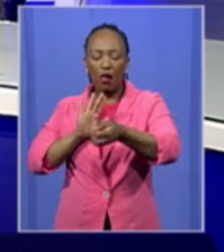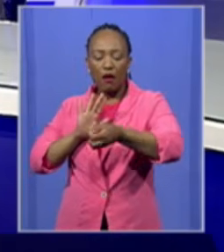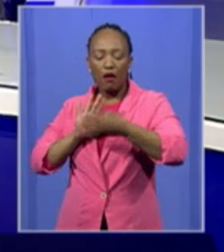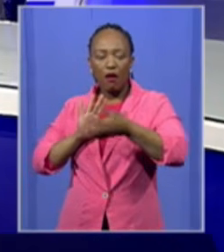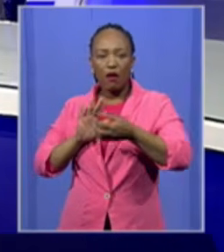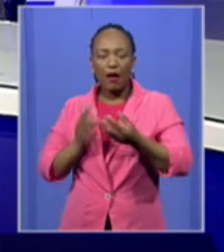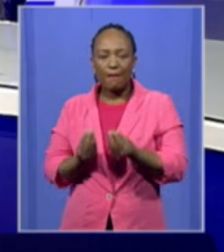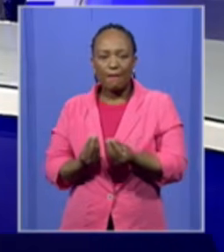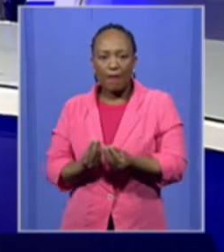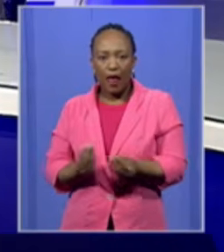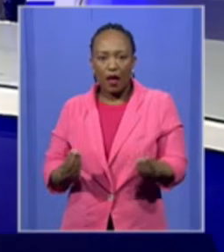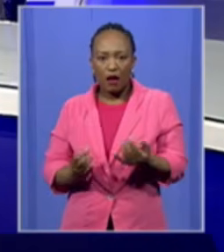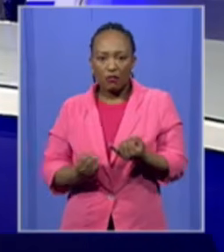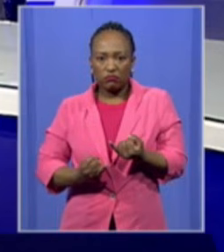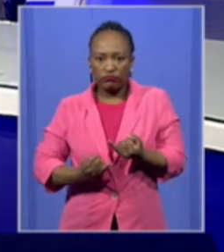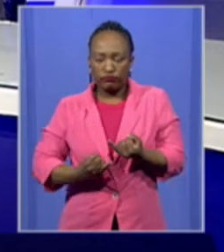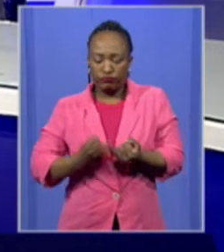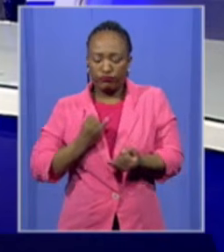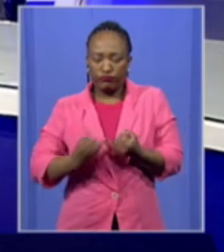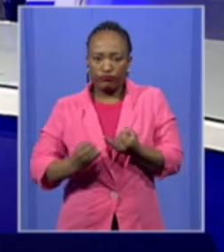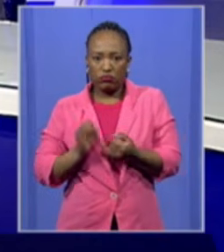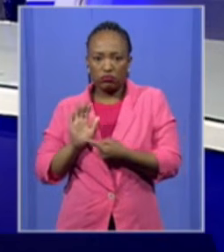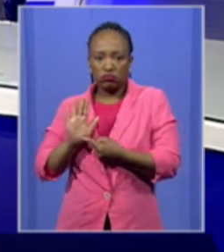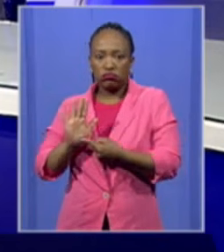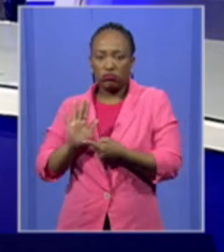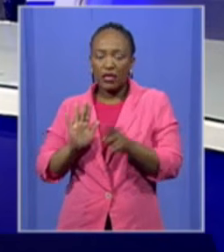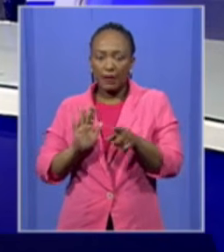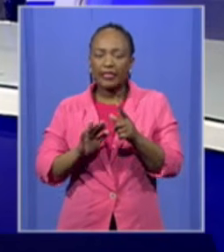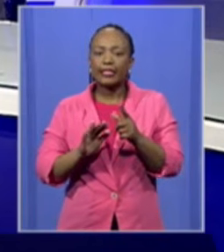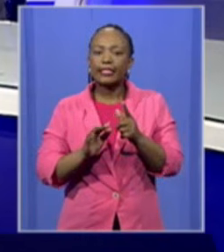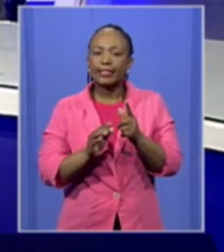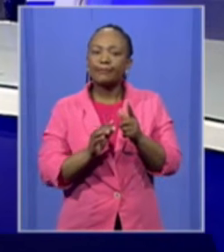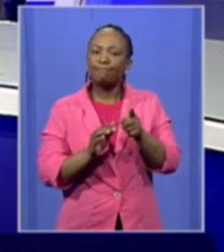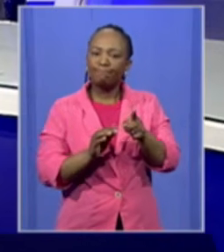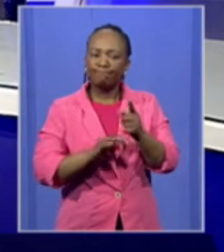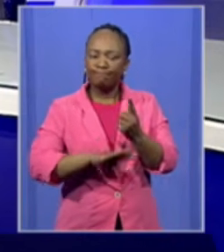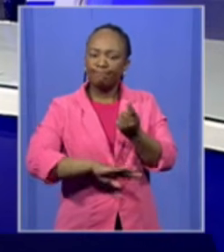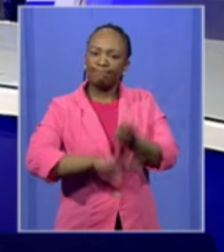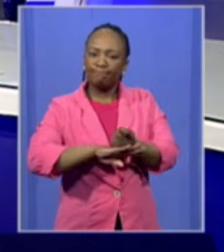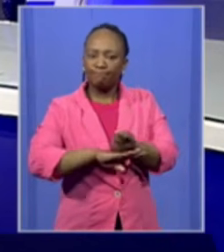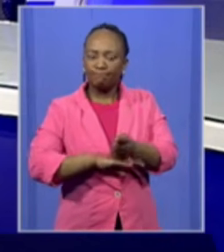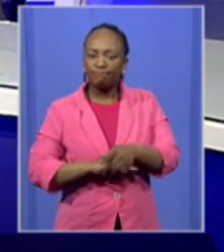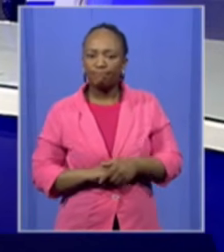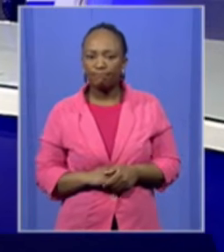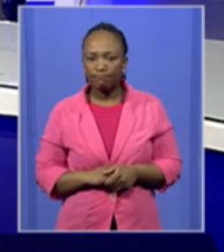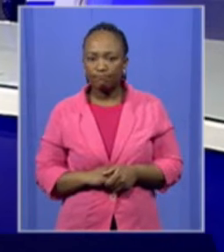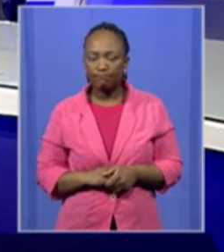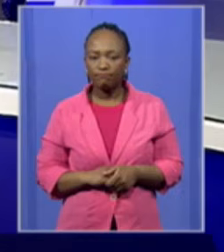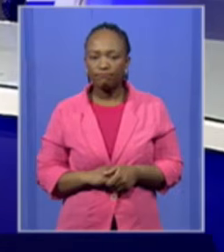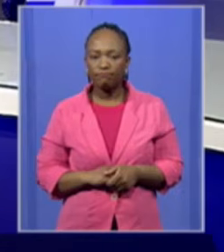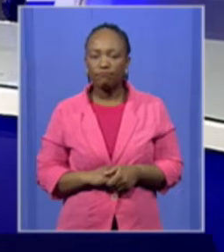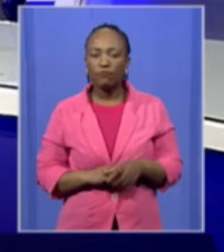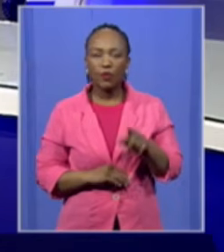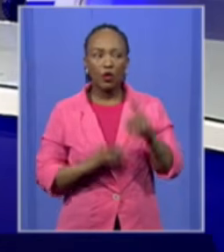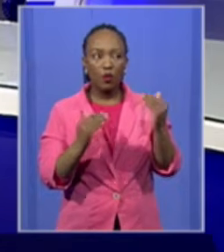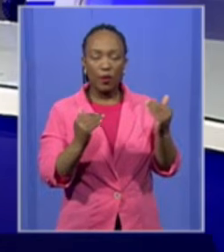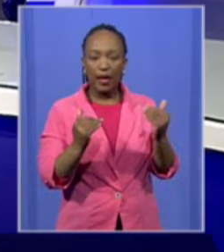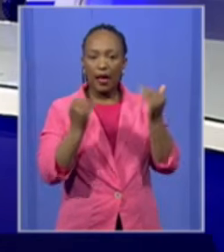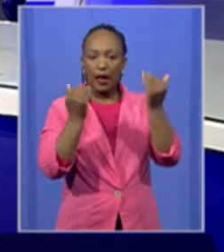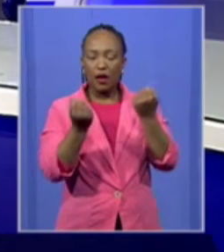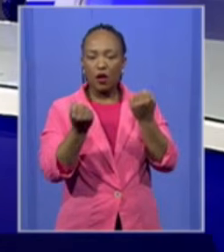bana ka motabo ba tlamehile ho tjhutjhiswa. Sena se etsahala ka mora hore lekgotla le phahameng la dinyewe la